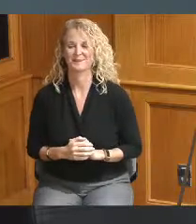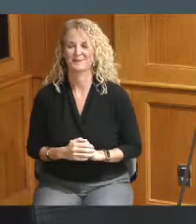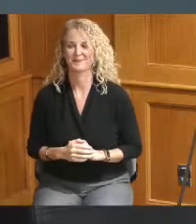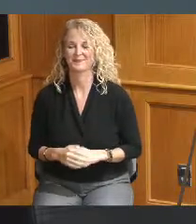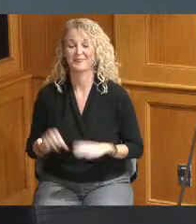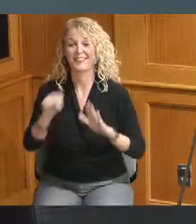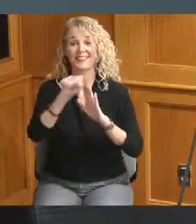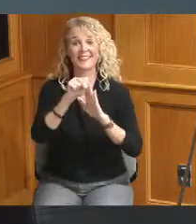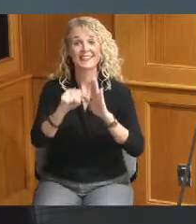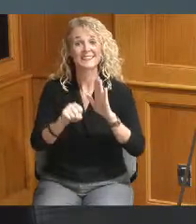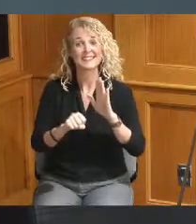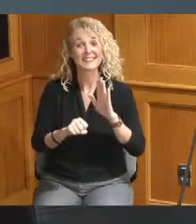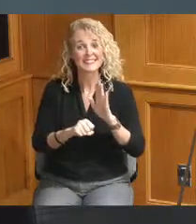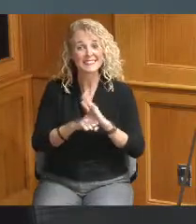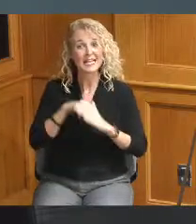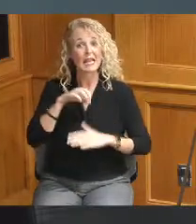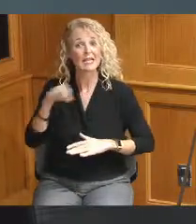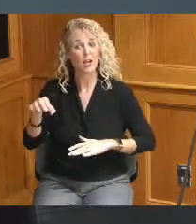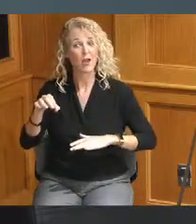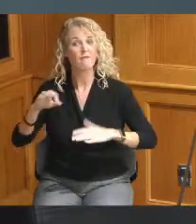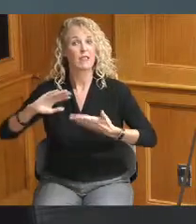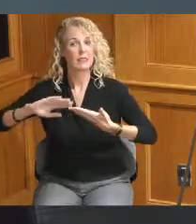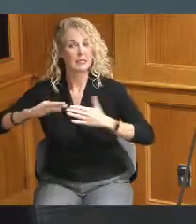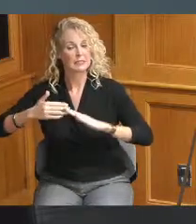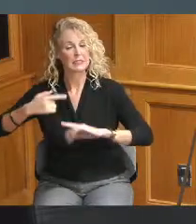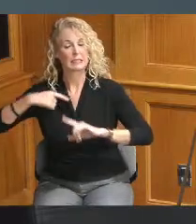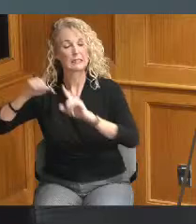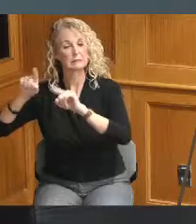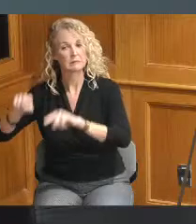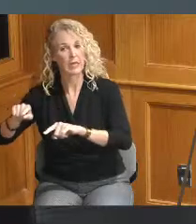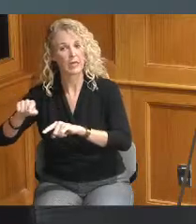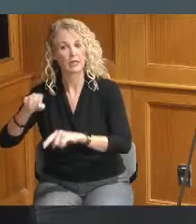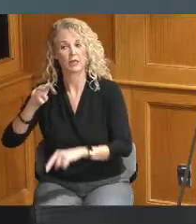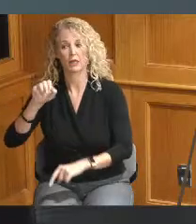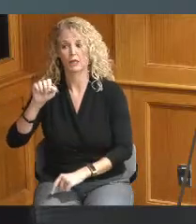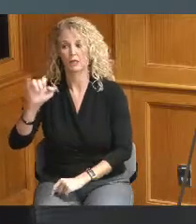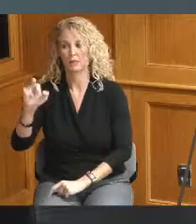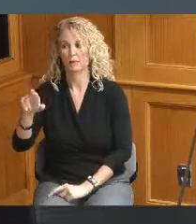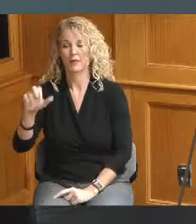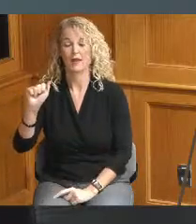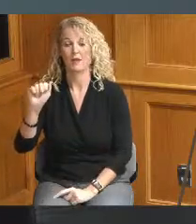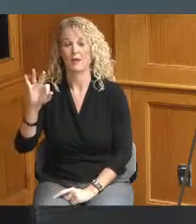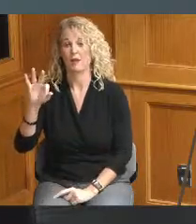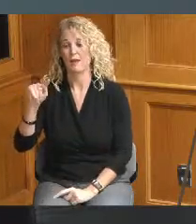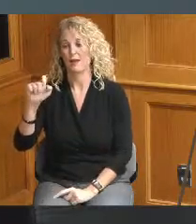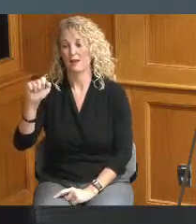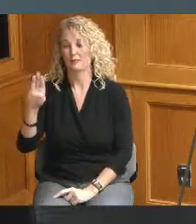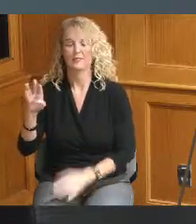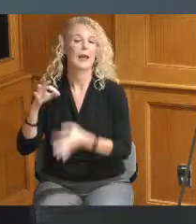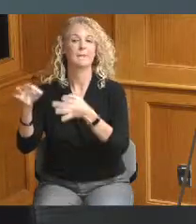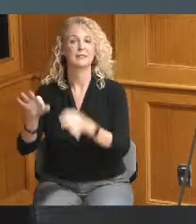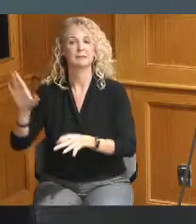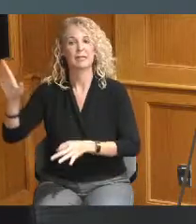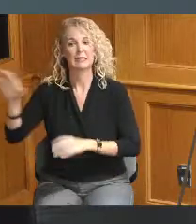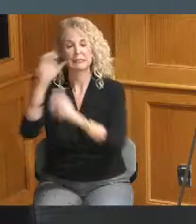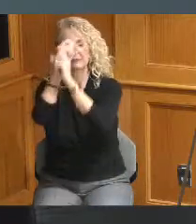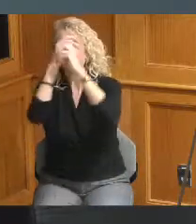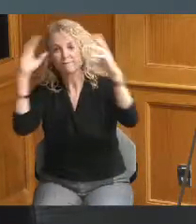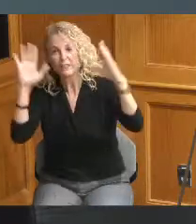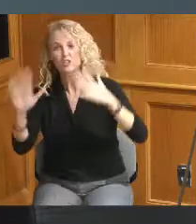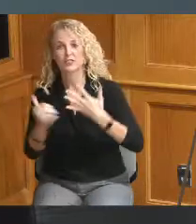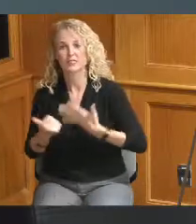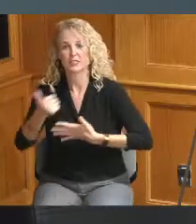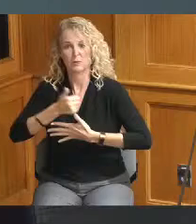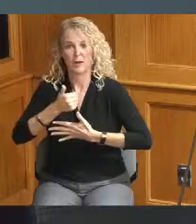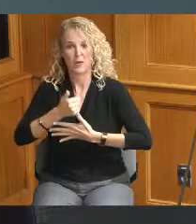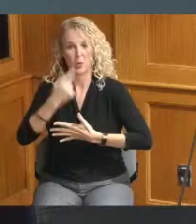The State of the City address I attended, Mayor Aftab laid out his vision and priorities for this year